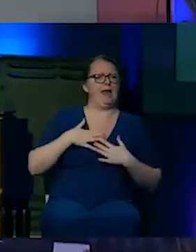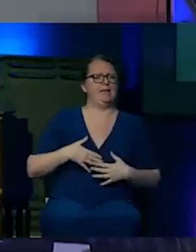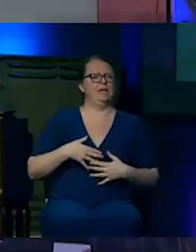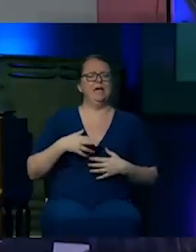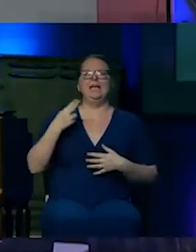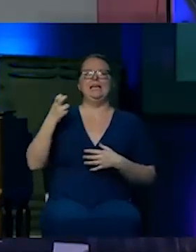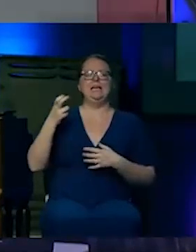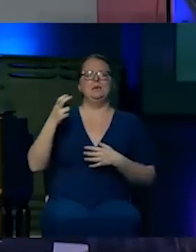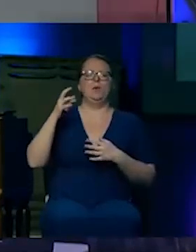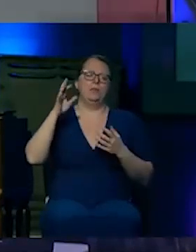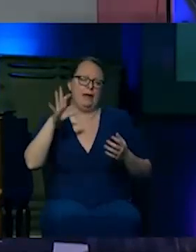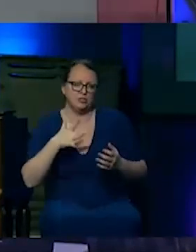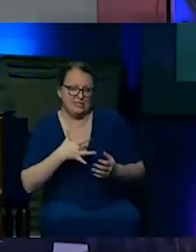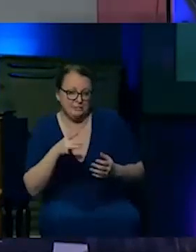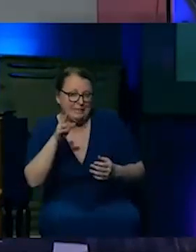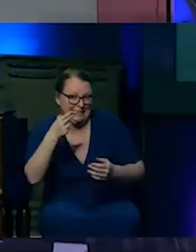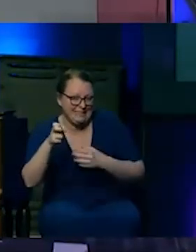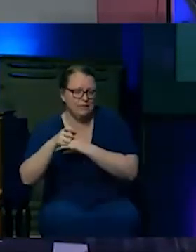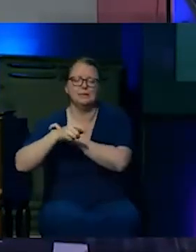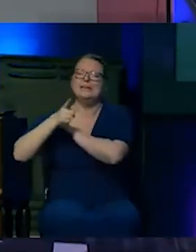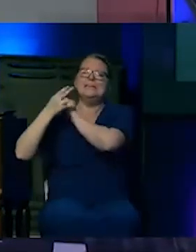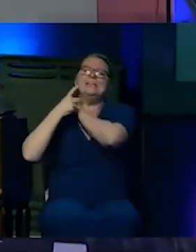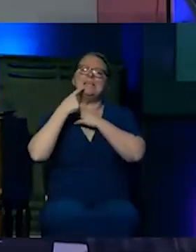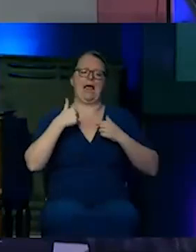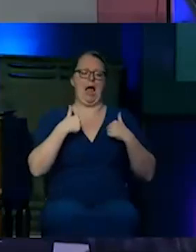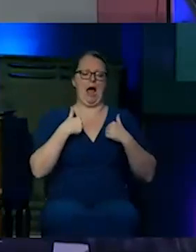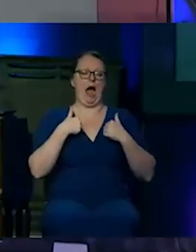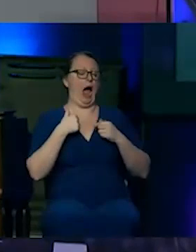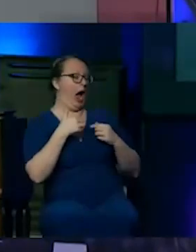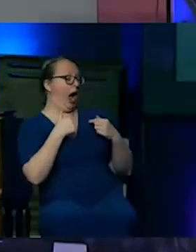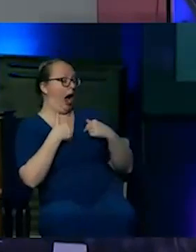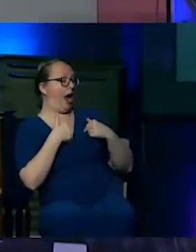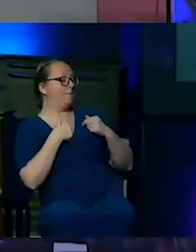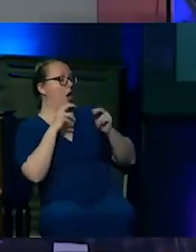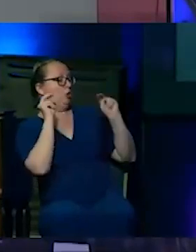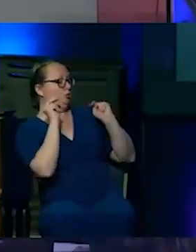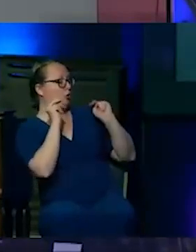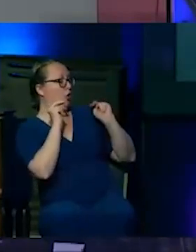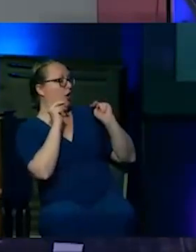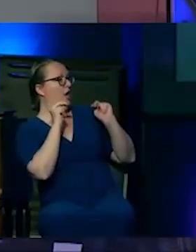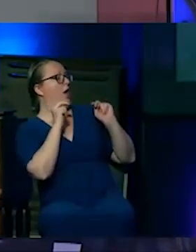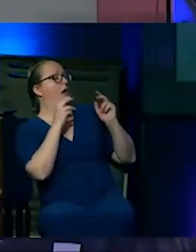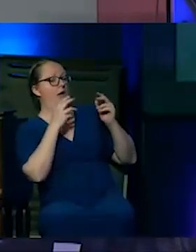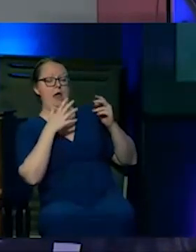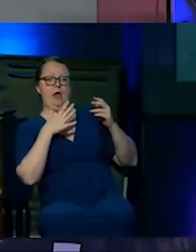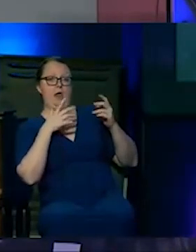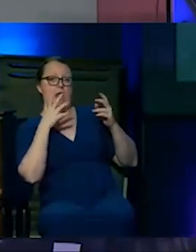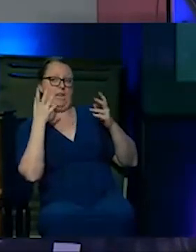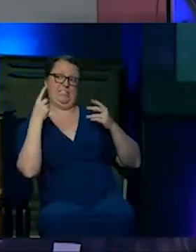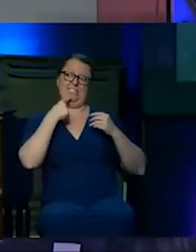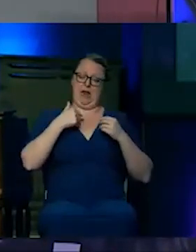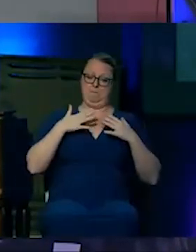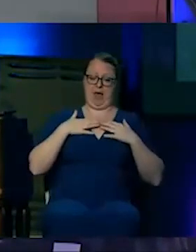he is saying is that I am objective and neutral, and my body, which is connected to my rationality and the way I